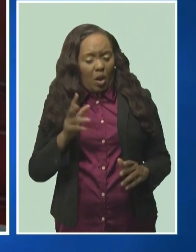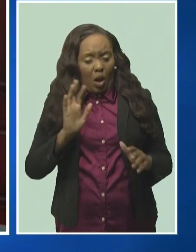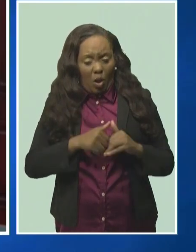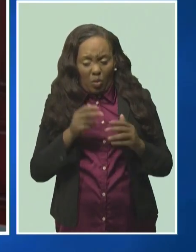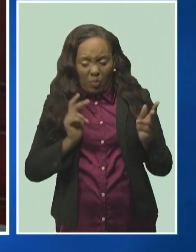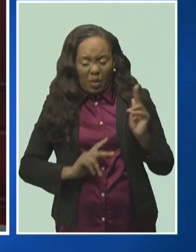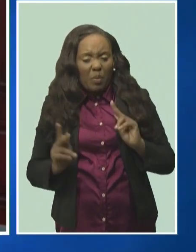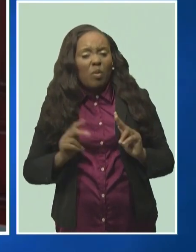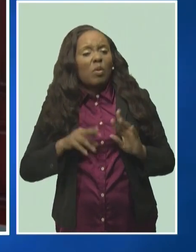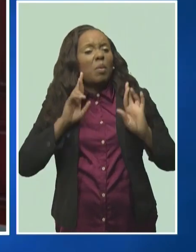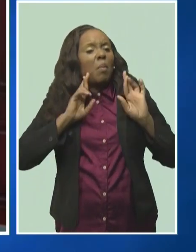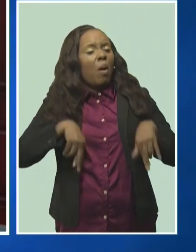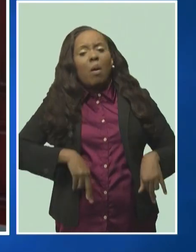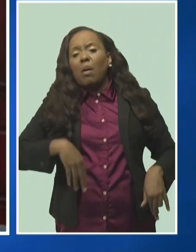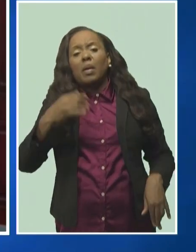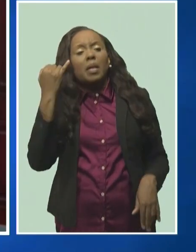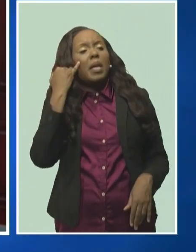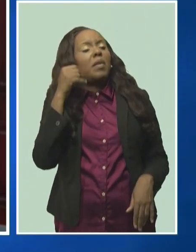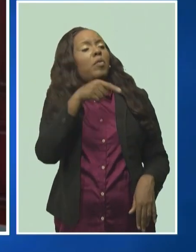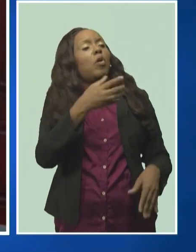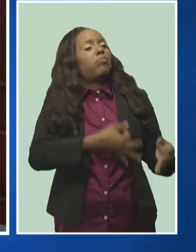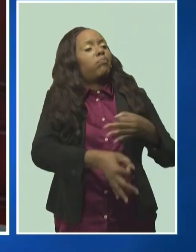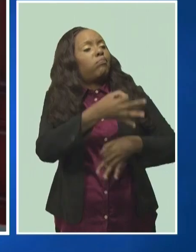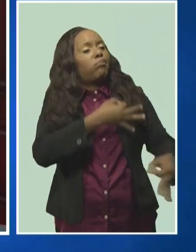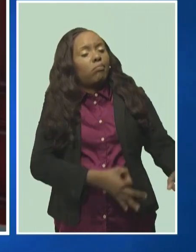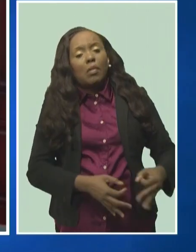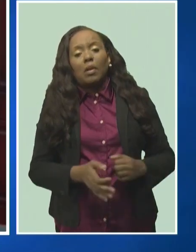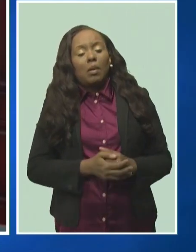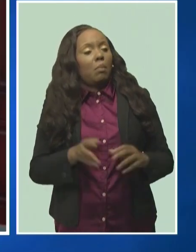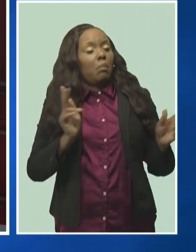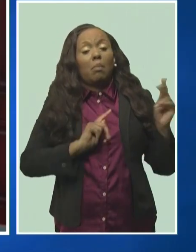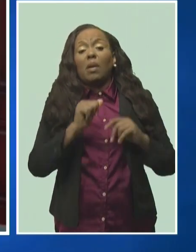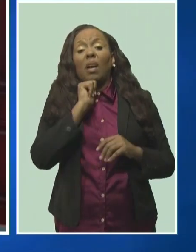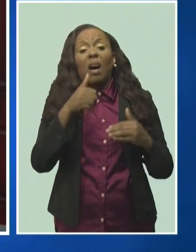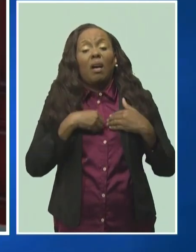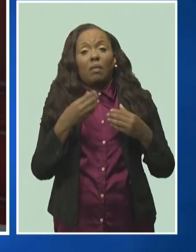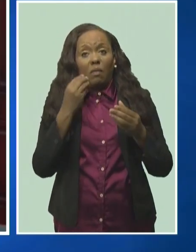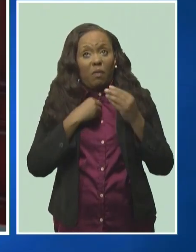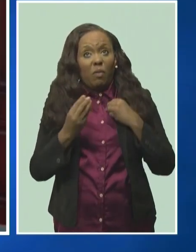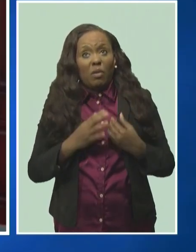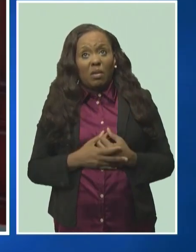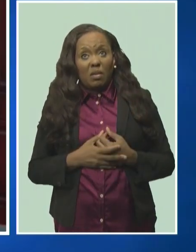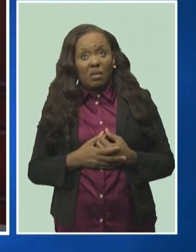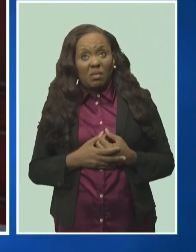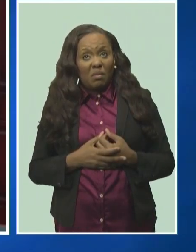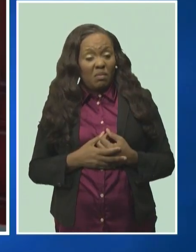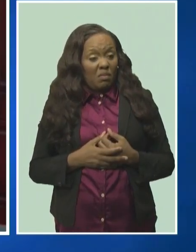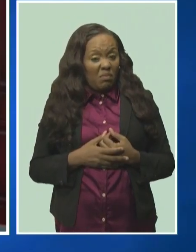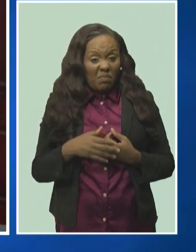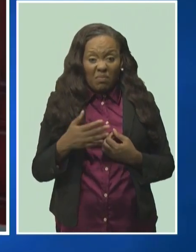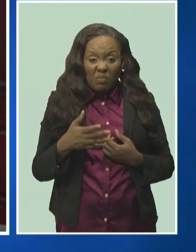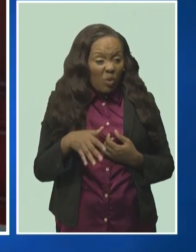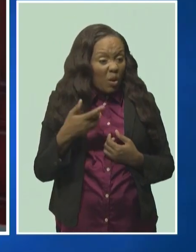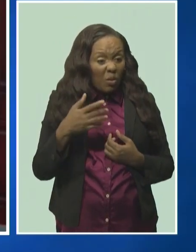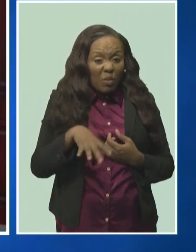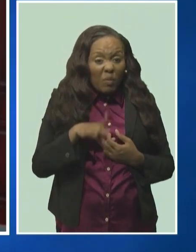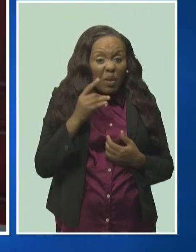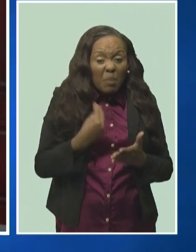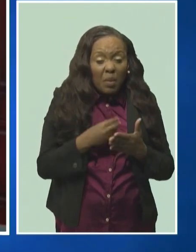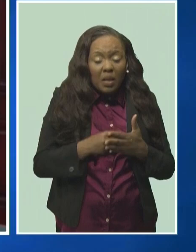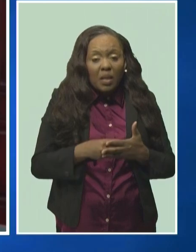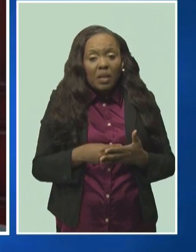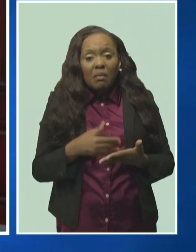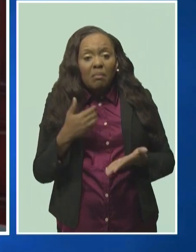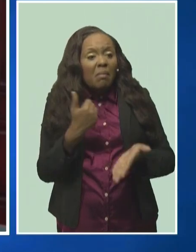weather to suffer? What are you going to do when people didn't have food on the table? You weren't going to try and find some money to make sure that you could create